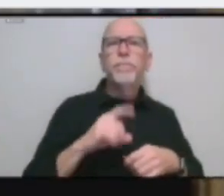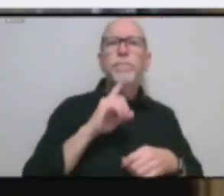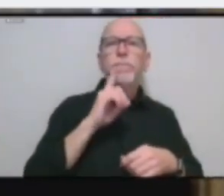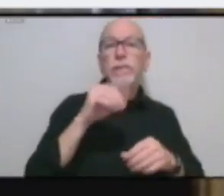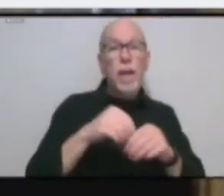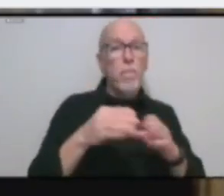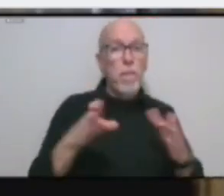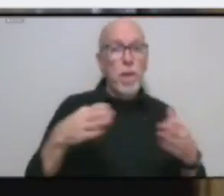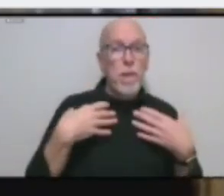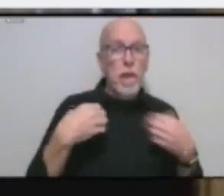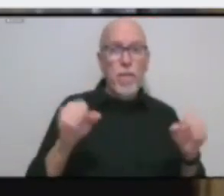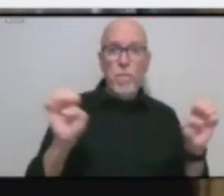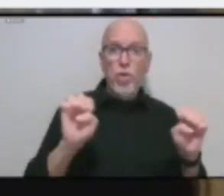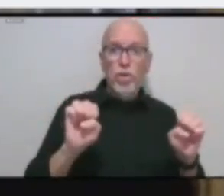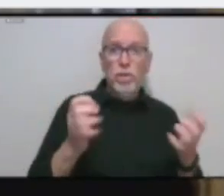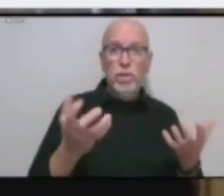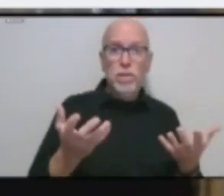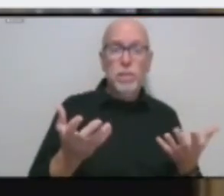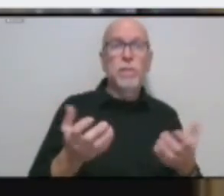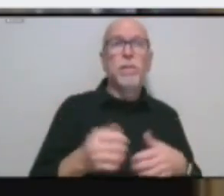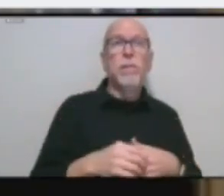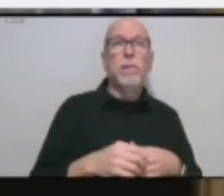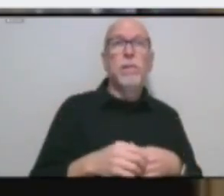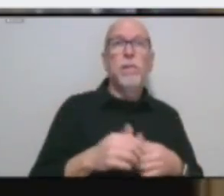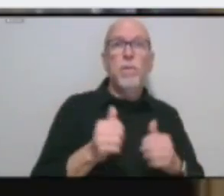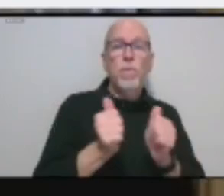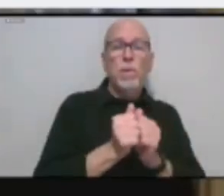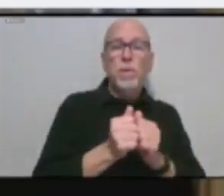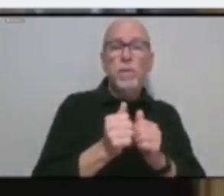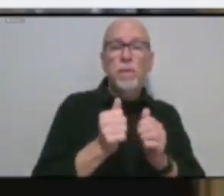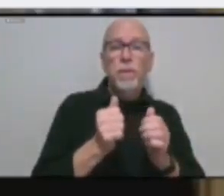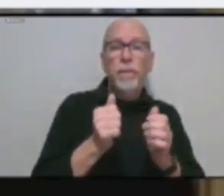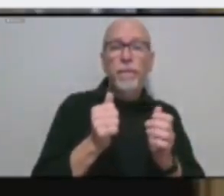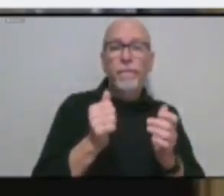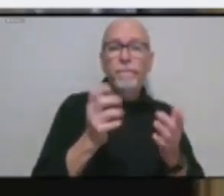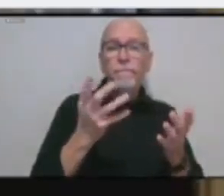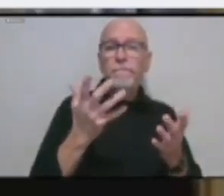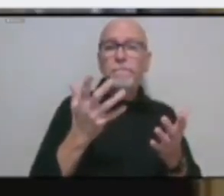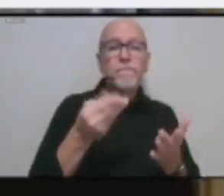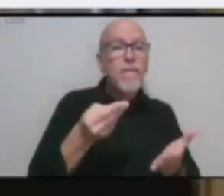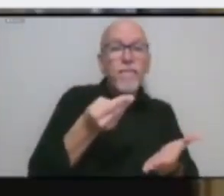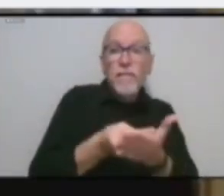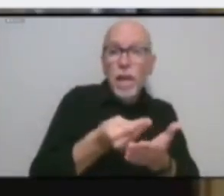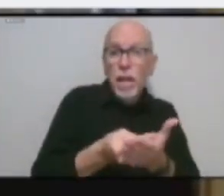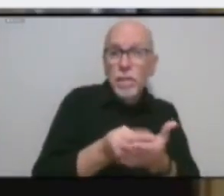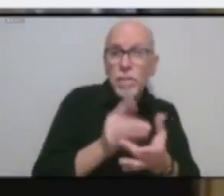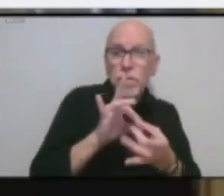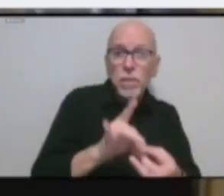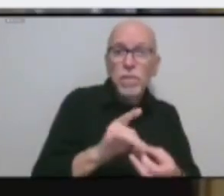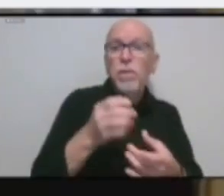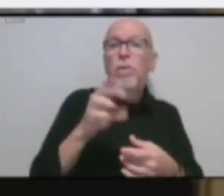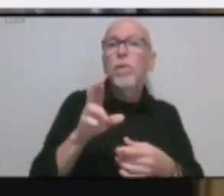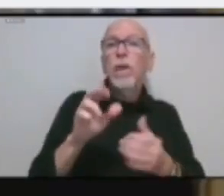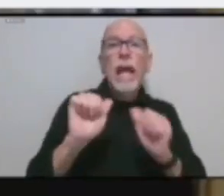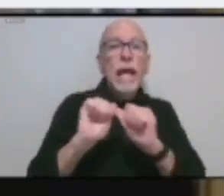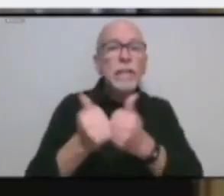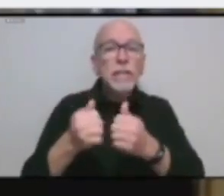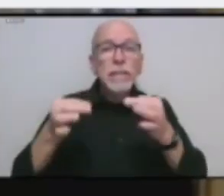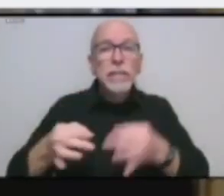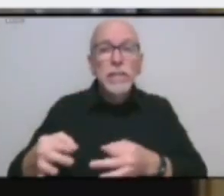health emergency, and with whether it's funding or agency